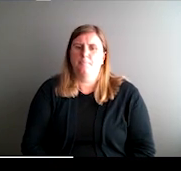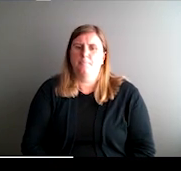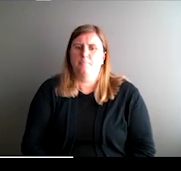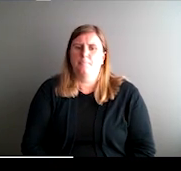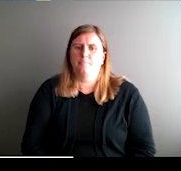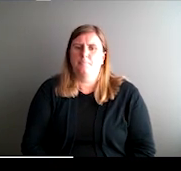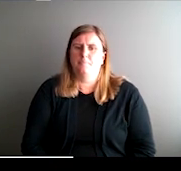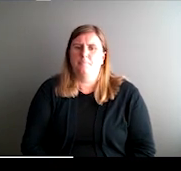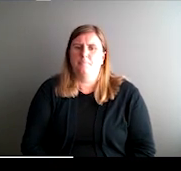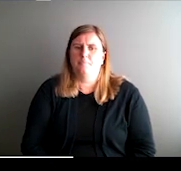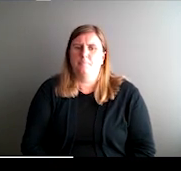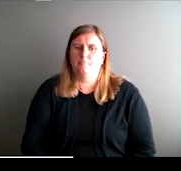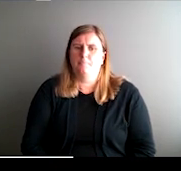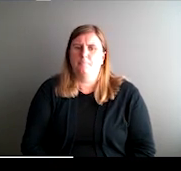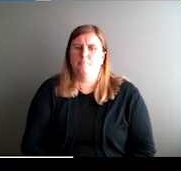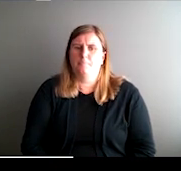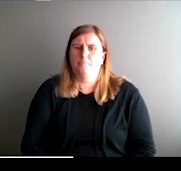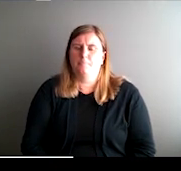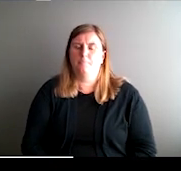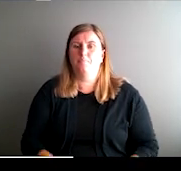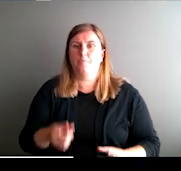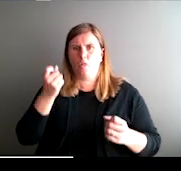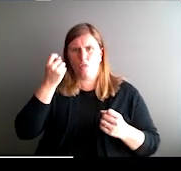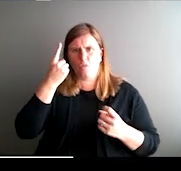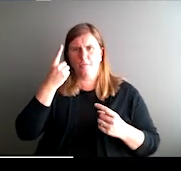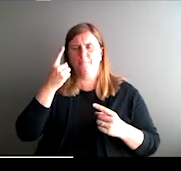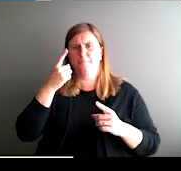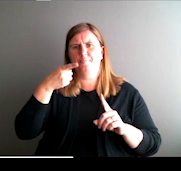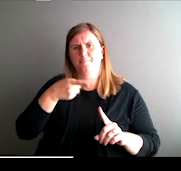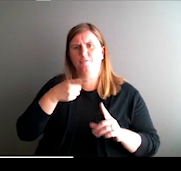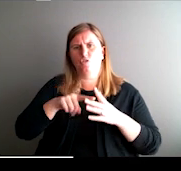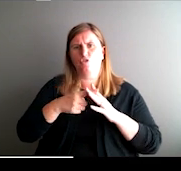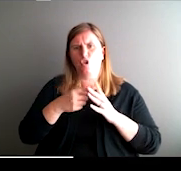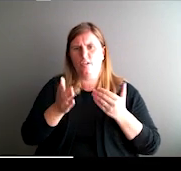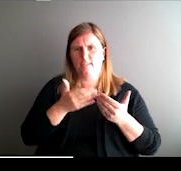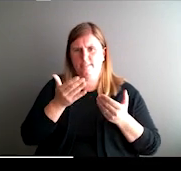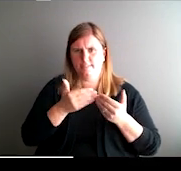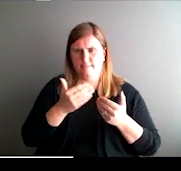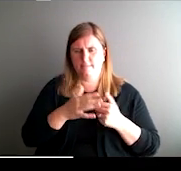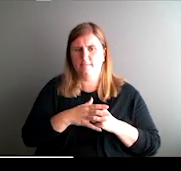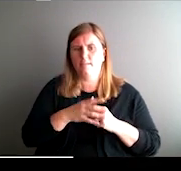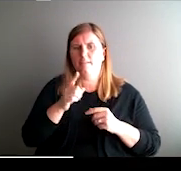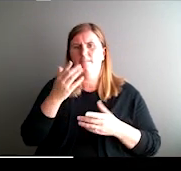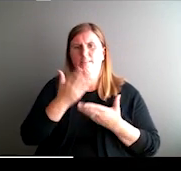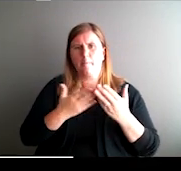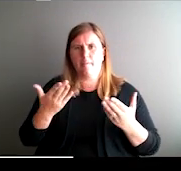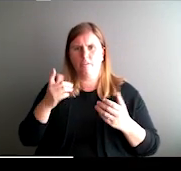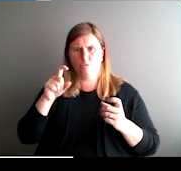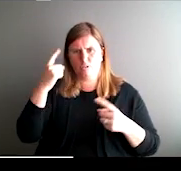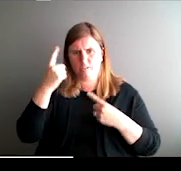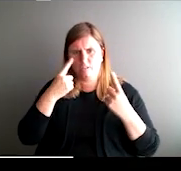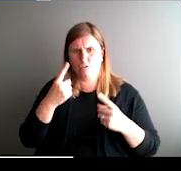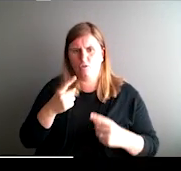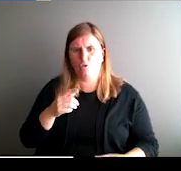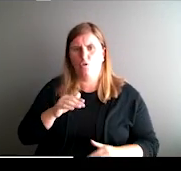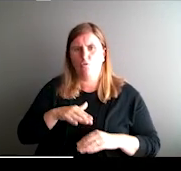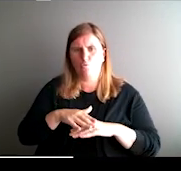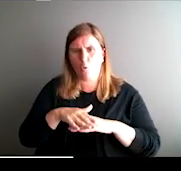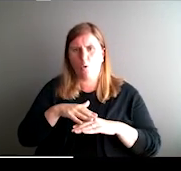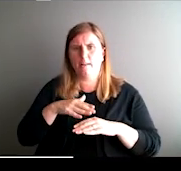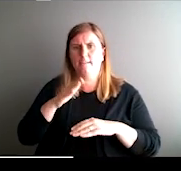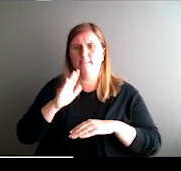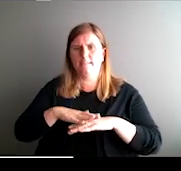In that vein, in the vein of starting easy, here are some types of imitations to consider. Rolling, tapping, and